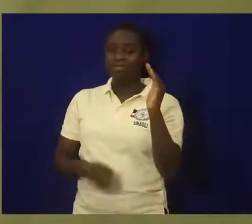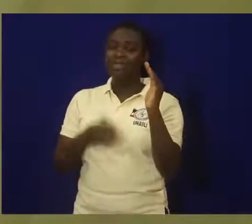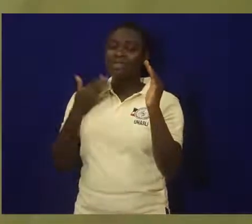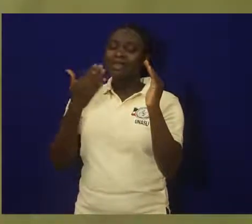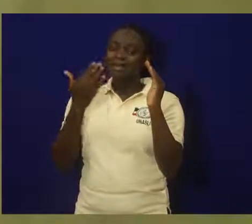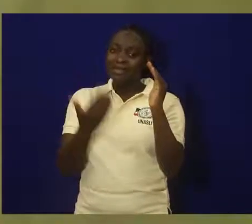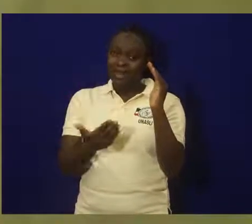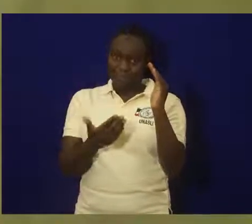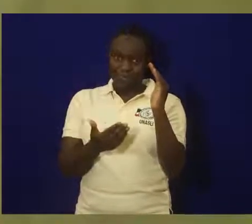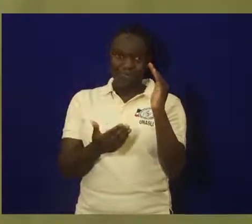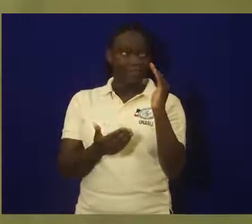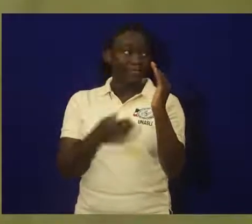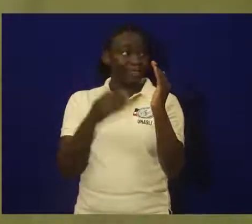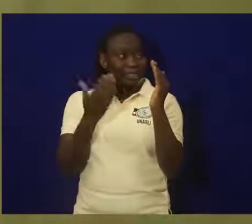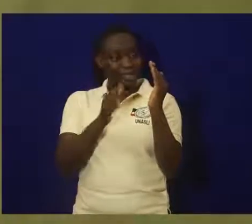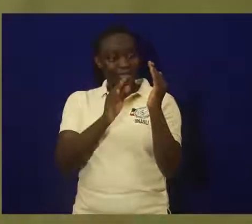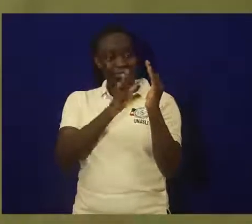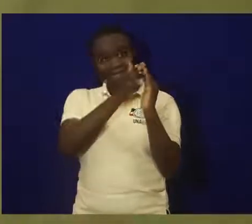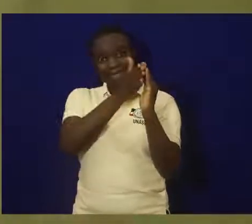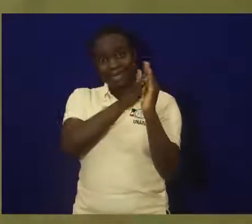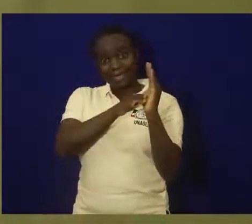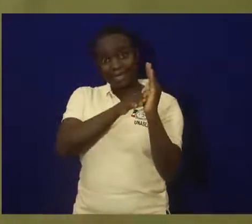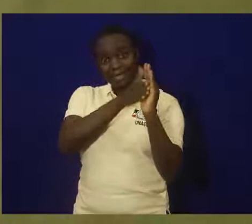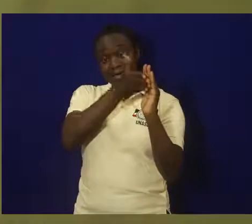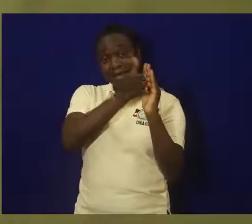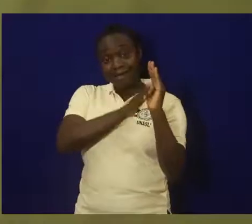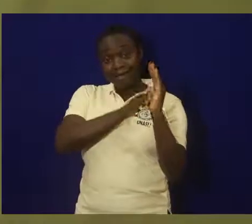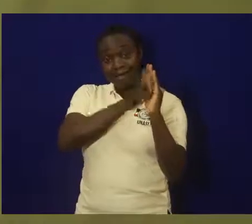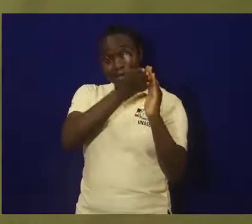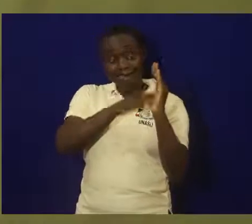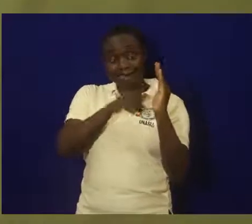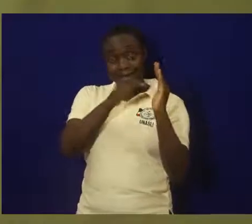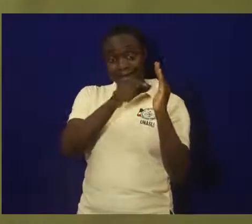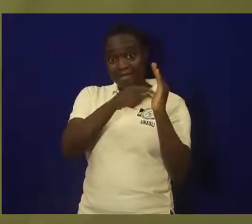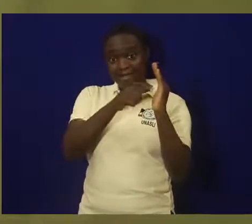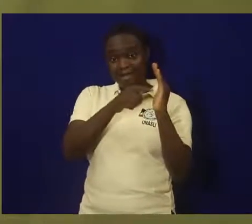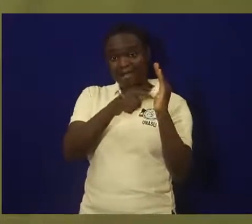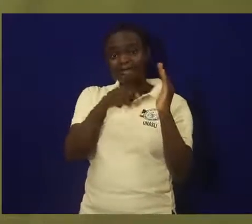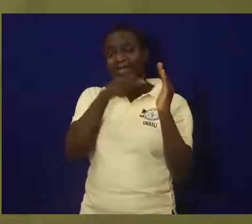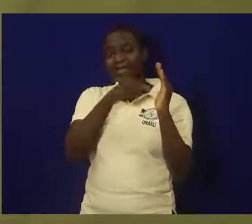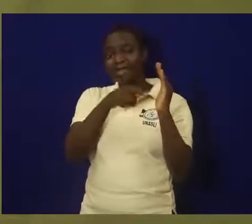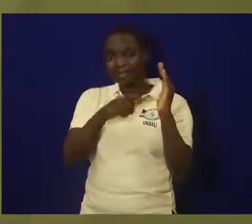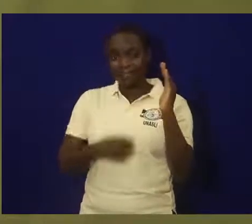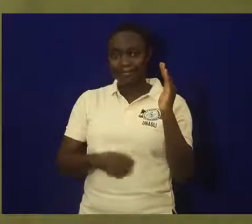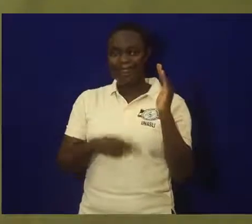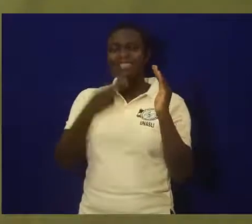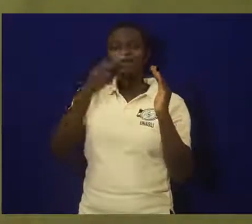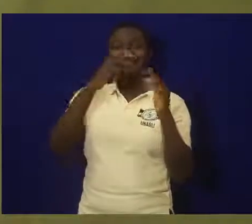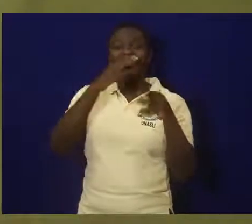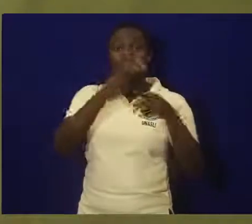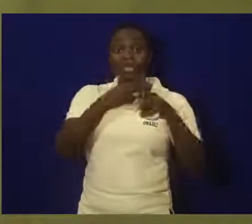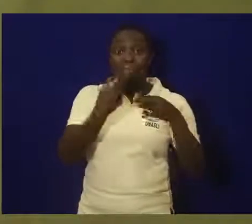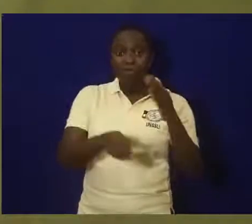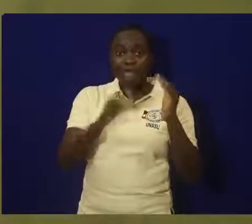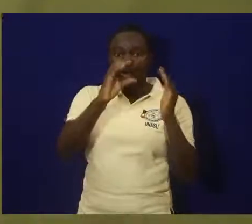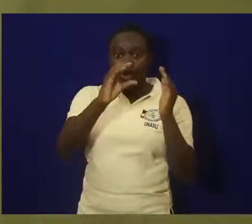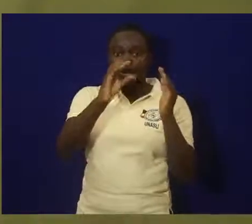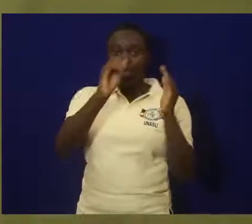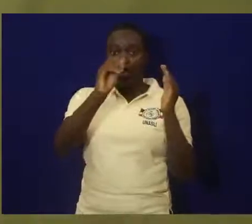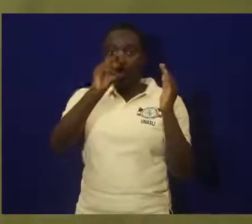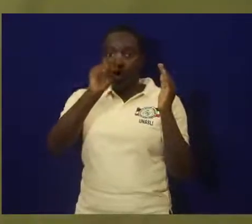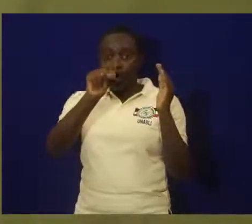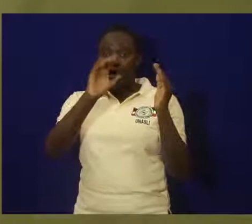Now, the face that is inside the palm is what we shall refer to